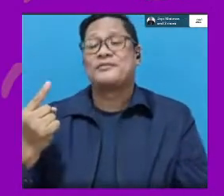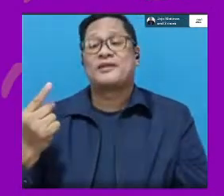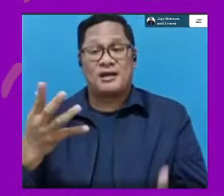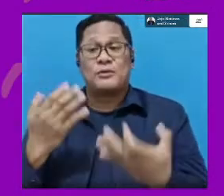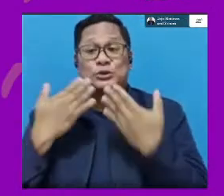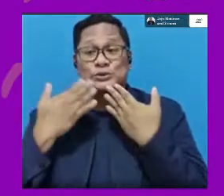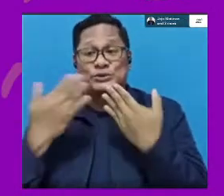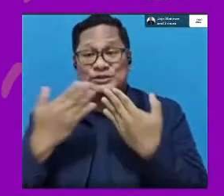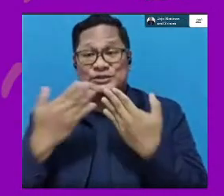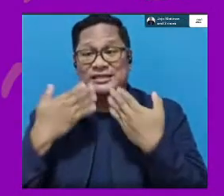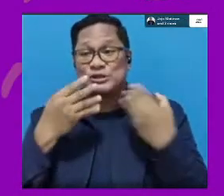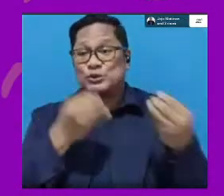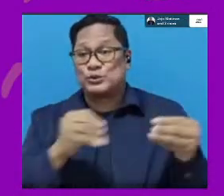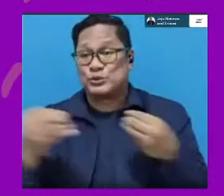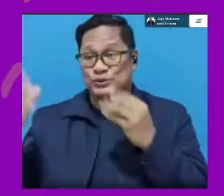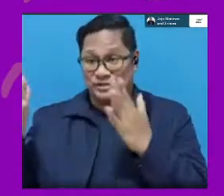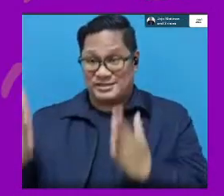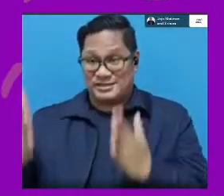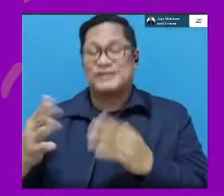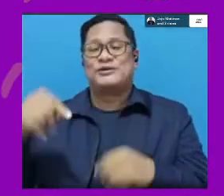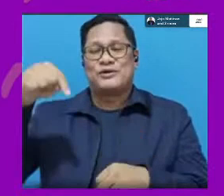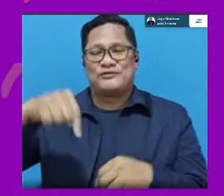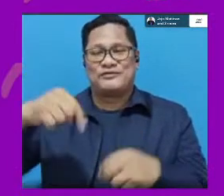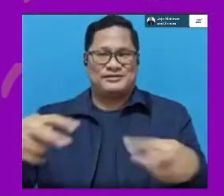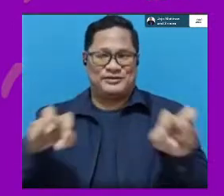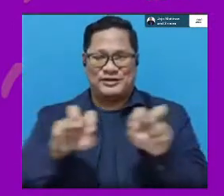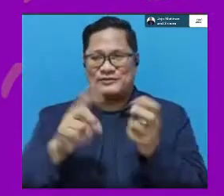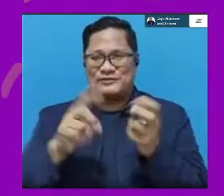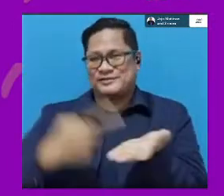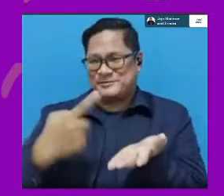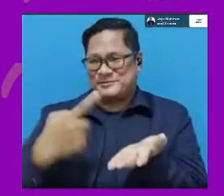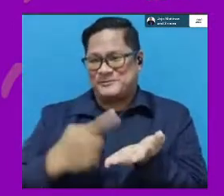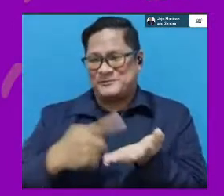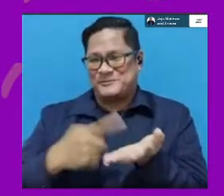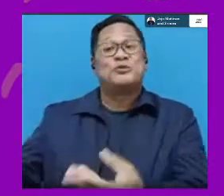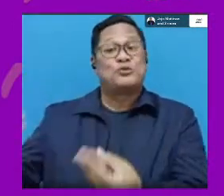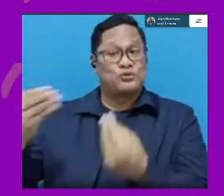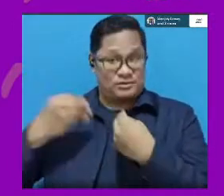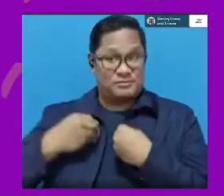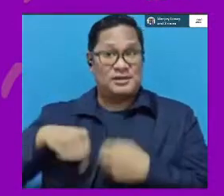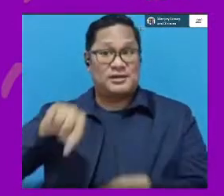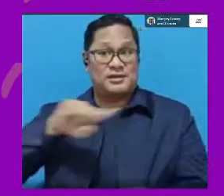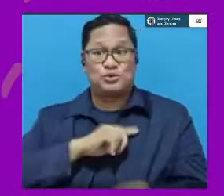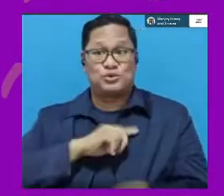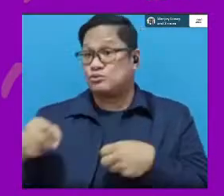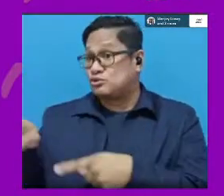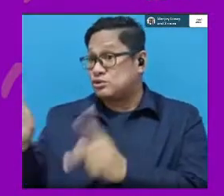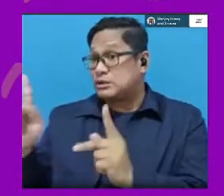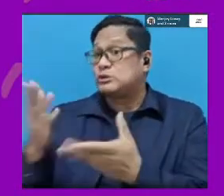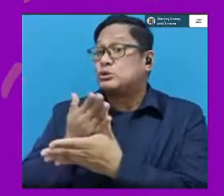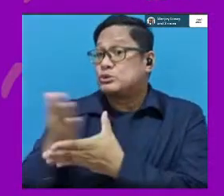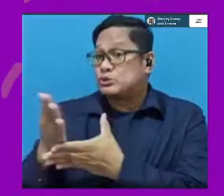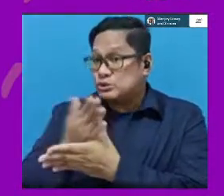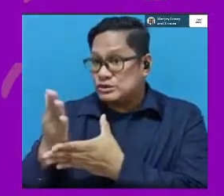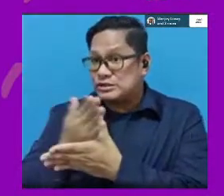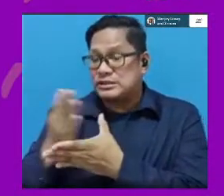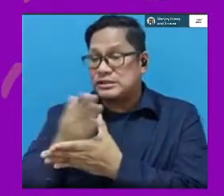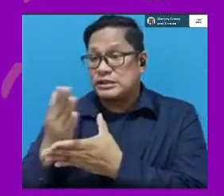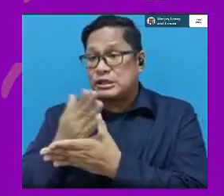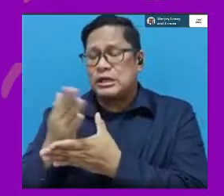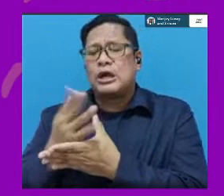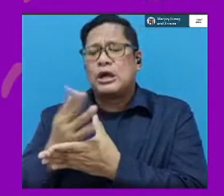the organizers of this roundtable discussion for giving us the opportunity to share our experience here in